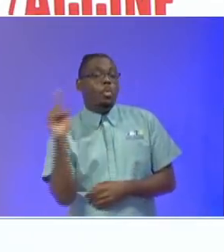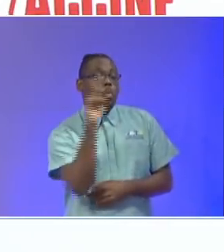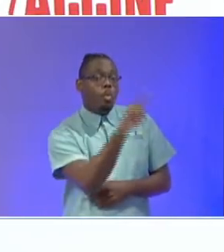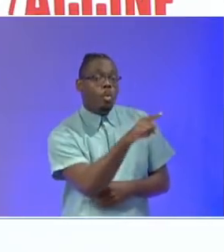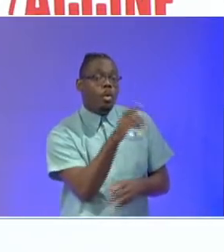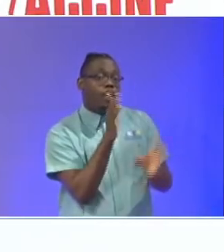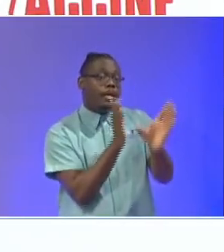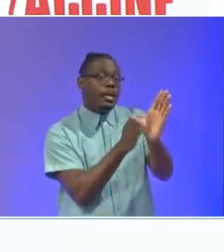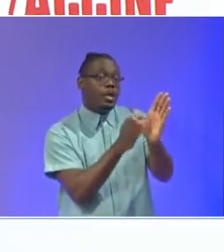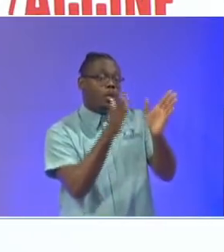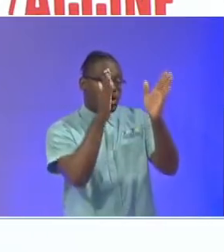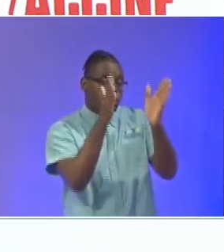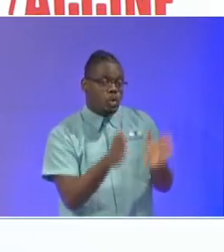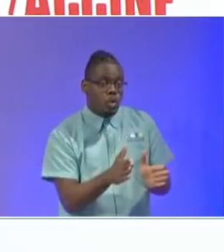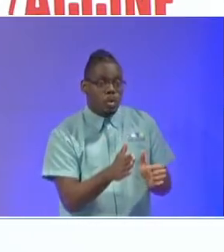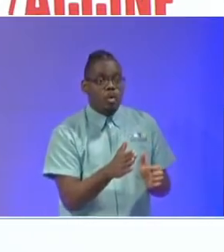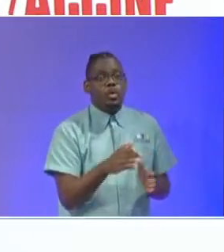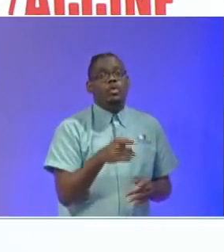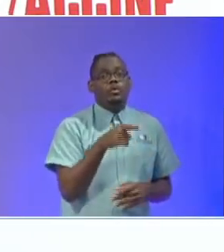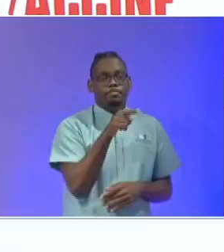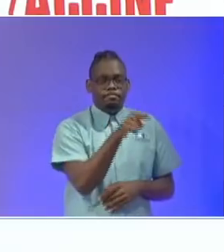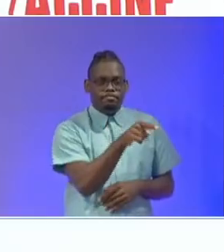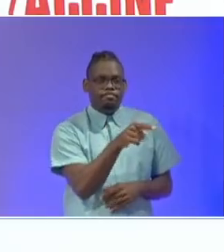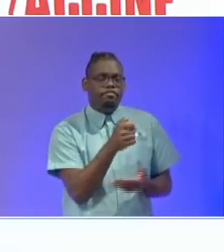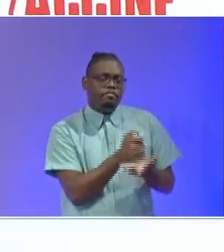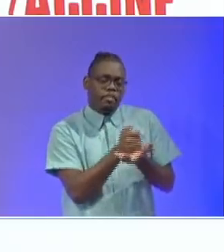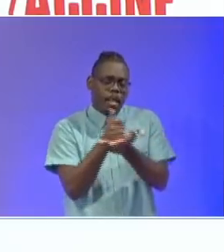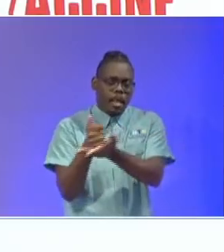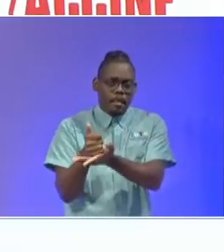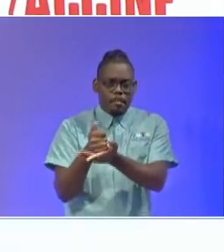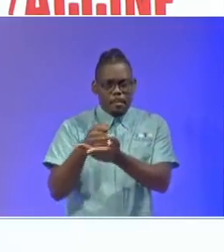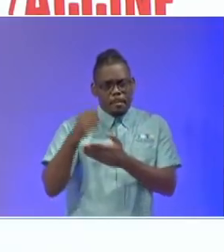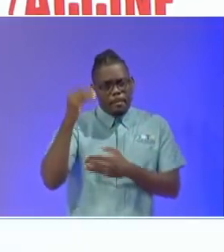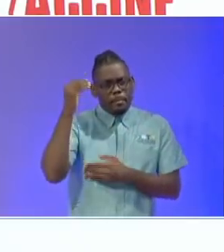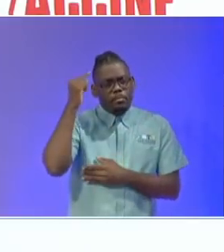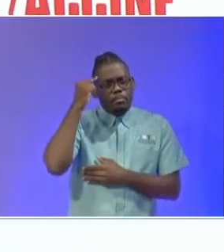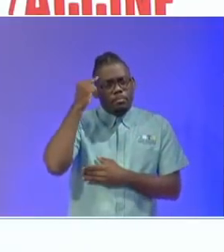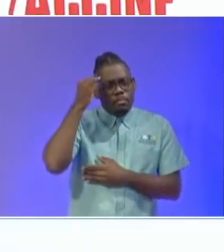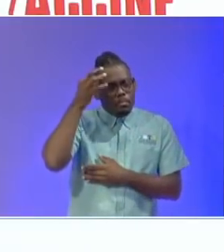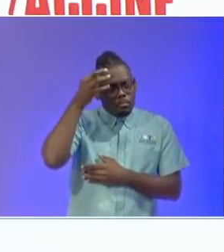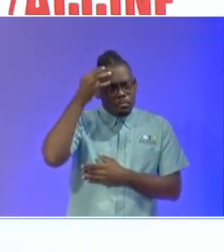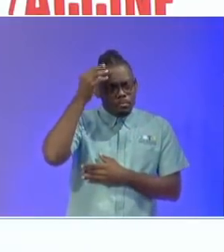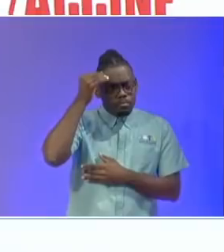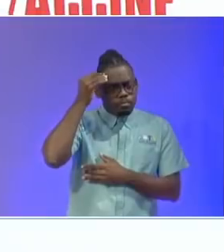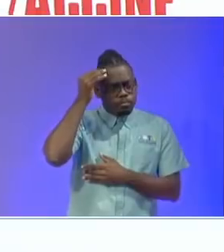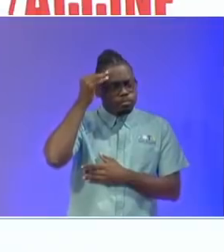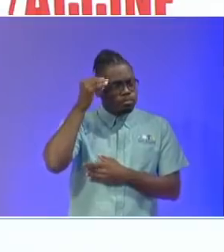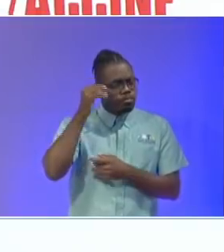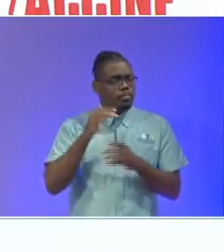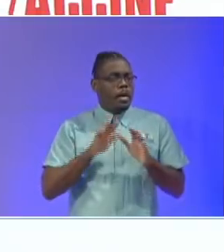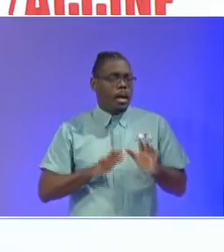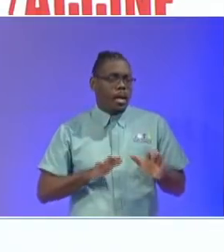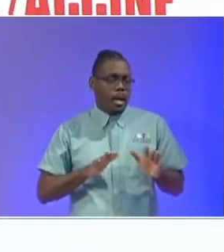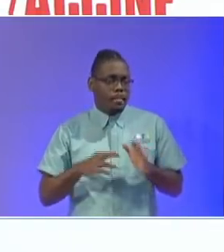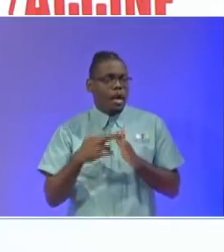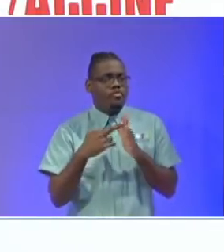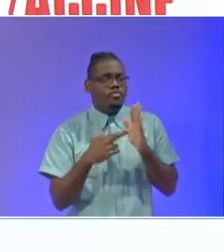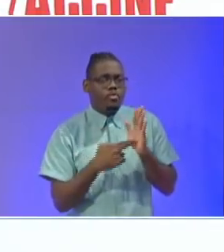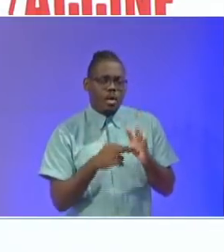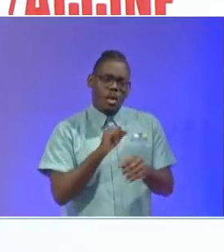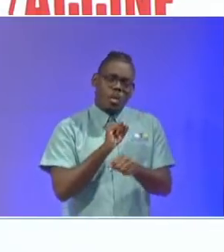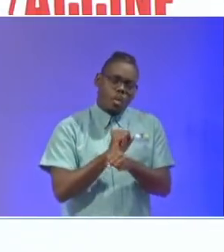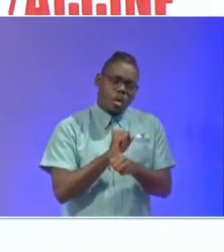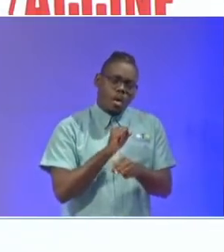remember around November last year, we had one of the nurses from the ICU at Couva speaking about